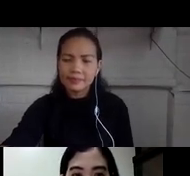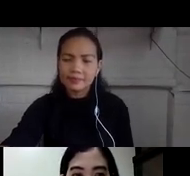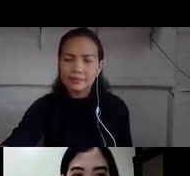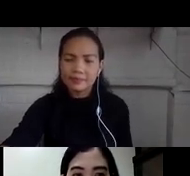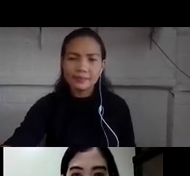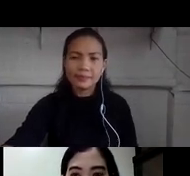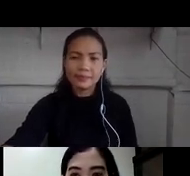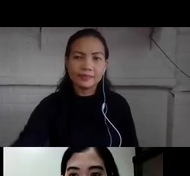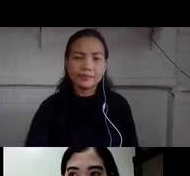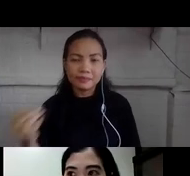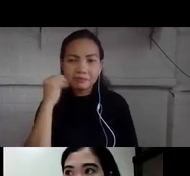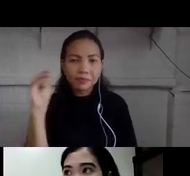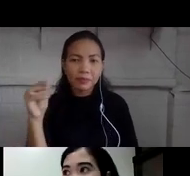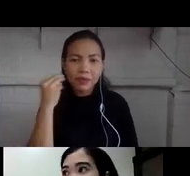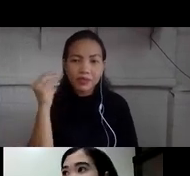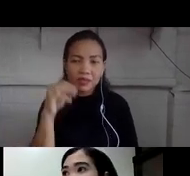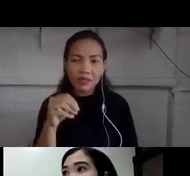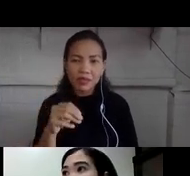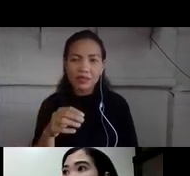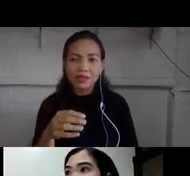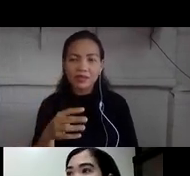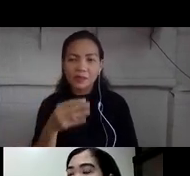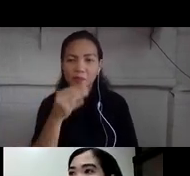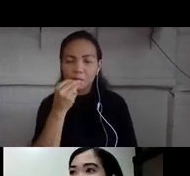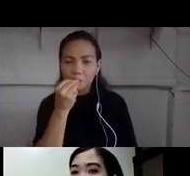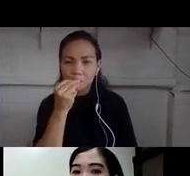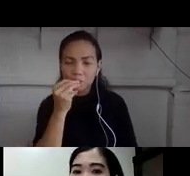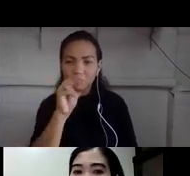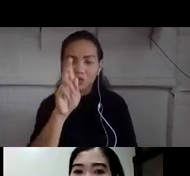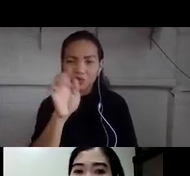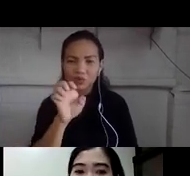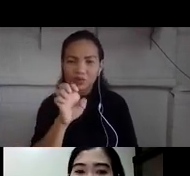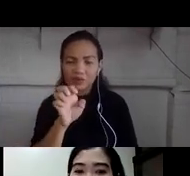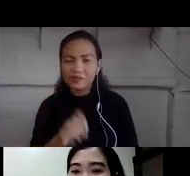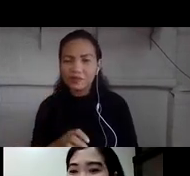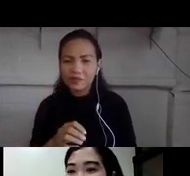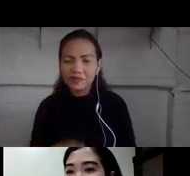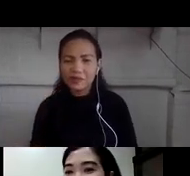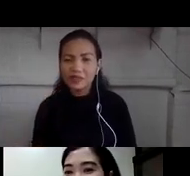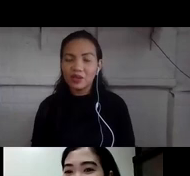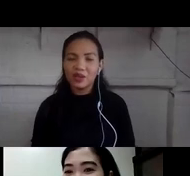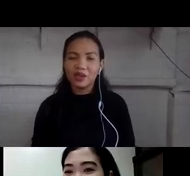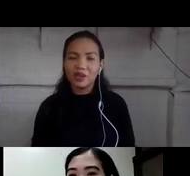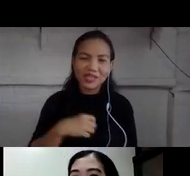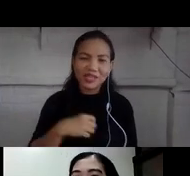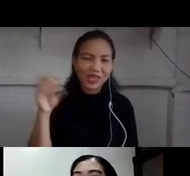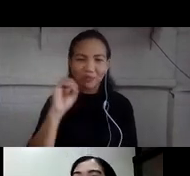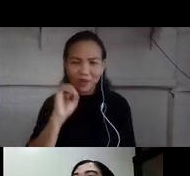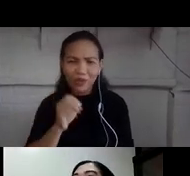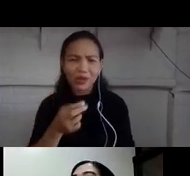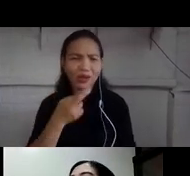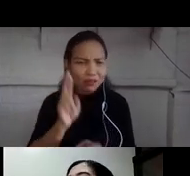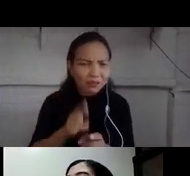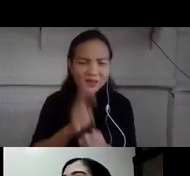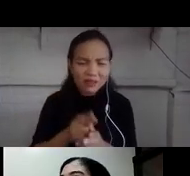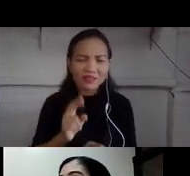Ma'am Maricel, naka-mute po kayo. Oh, I'm sorry. Ayan, kaya pala walang sumasagot. Sorry po.